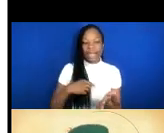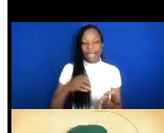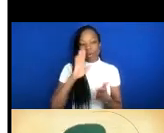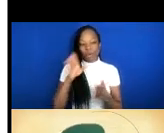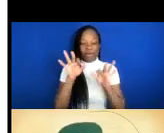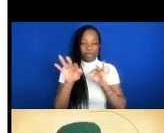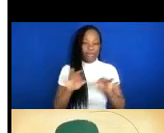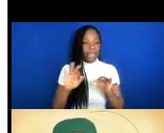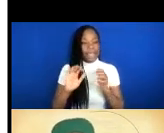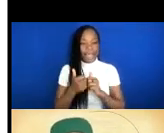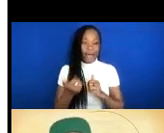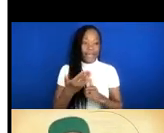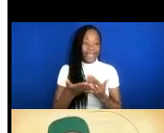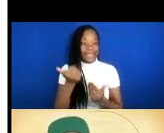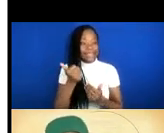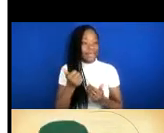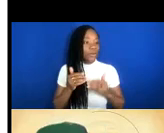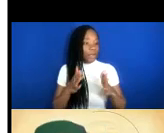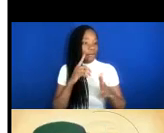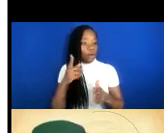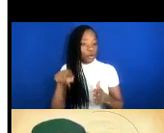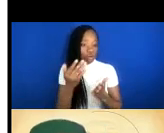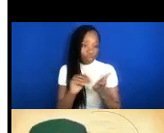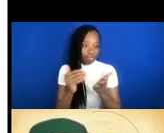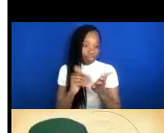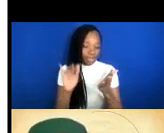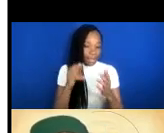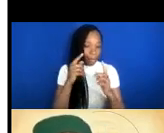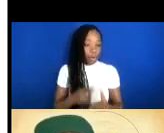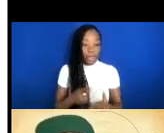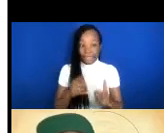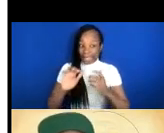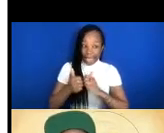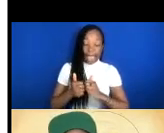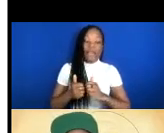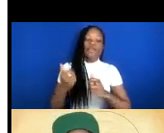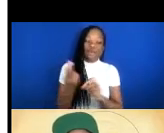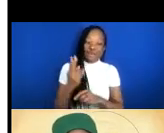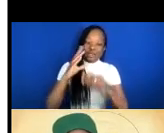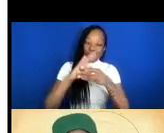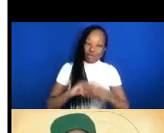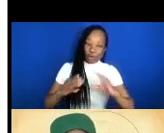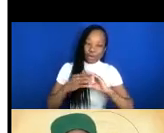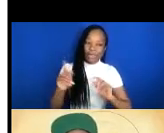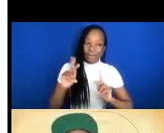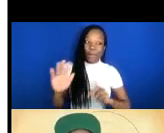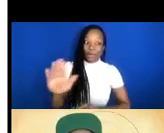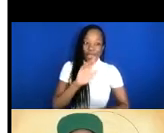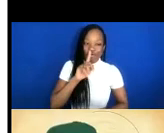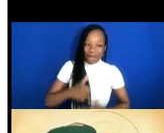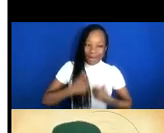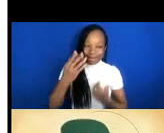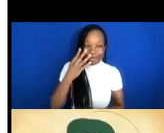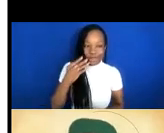way to keep bringing it up, which is telling people stories of real lived experience. Because what happens when you tell